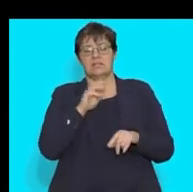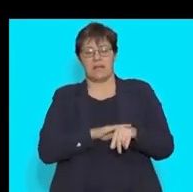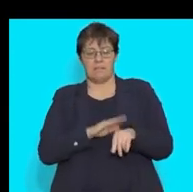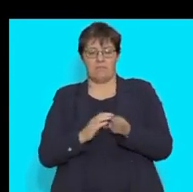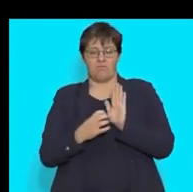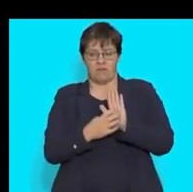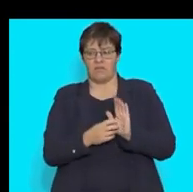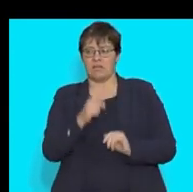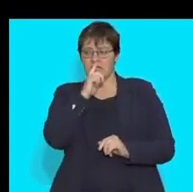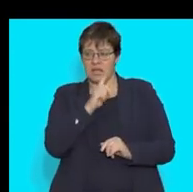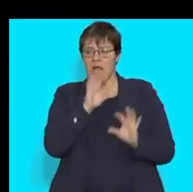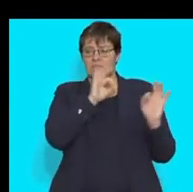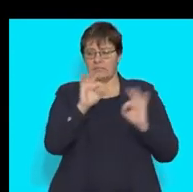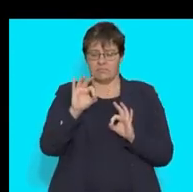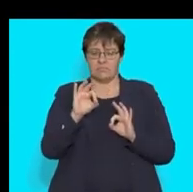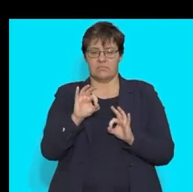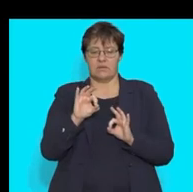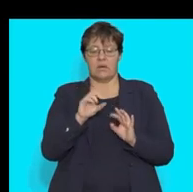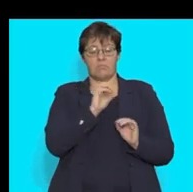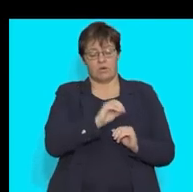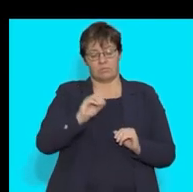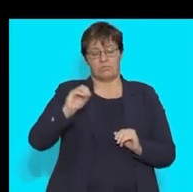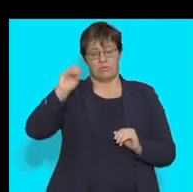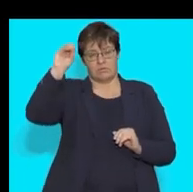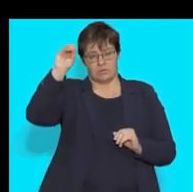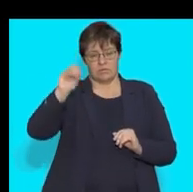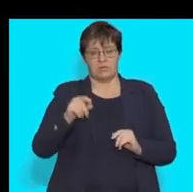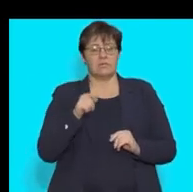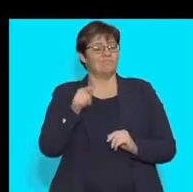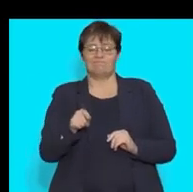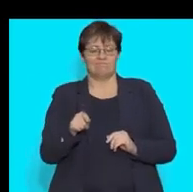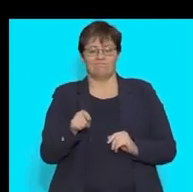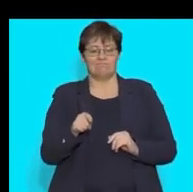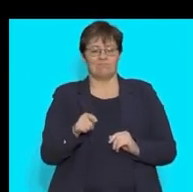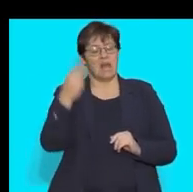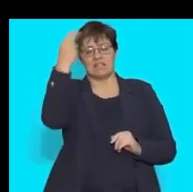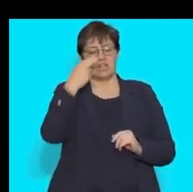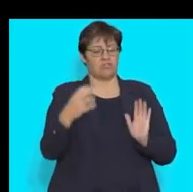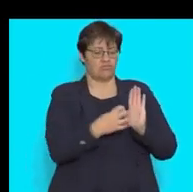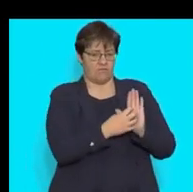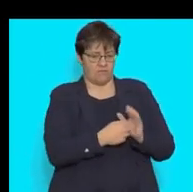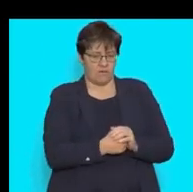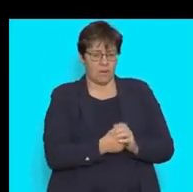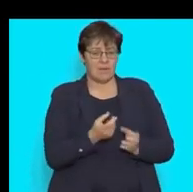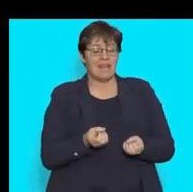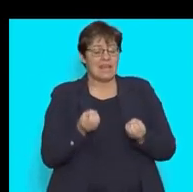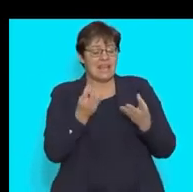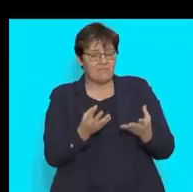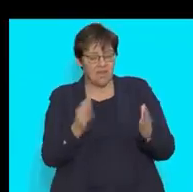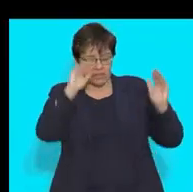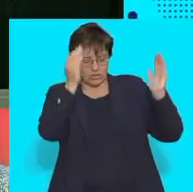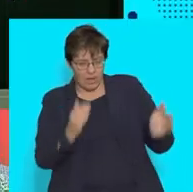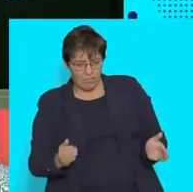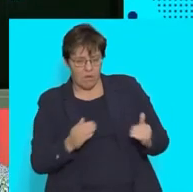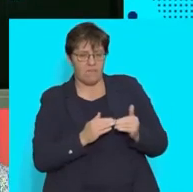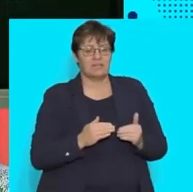And you'll see here I've accurately plotted the points. That's not a sketch graph, but it's giving you the shape